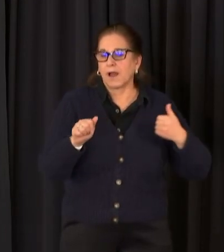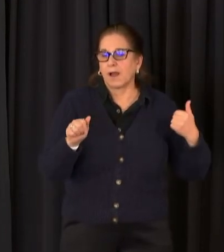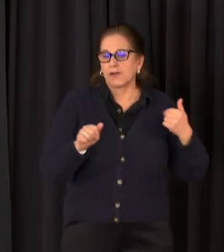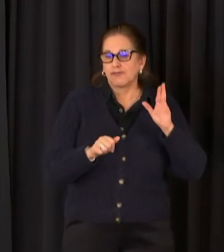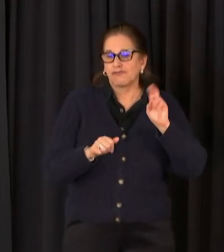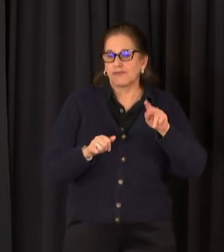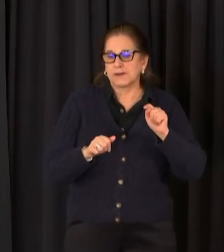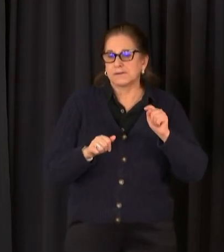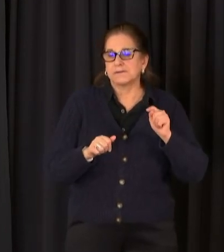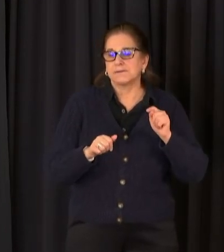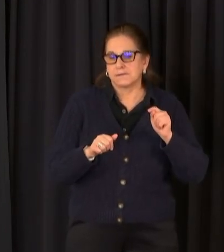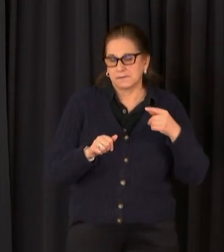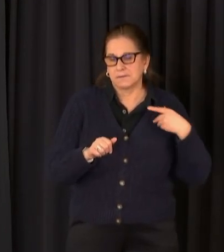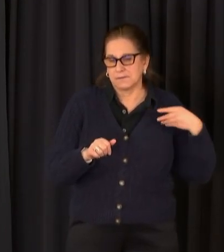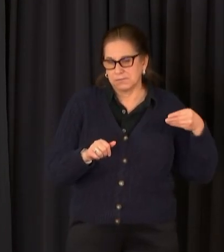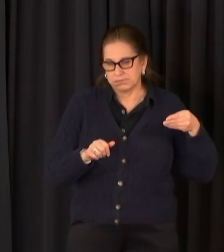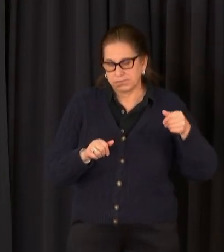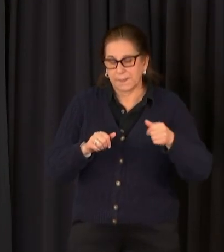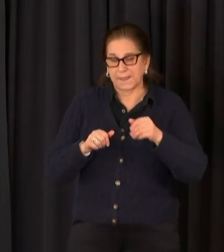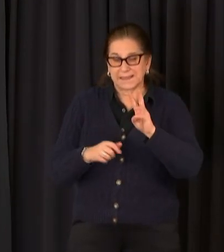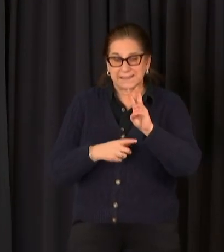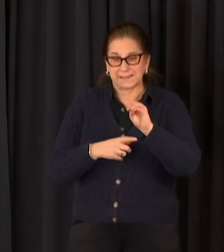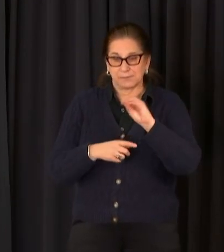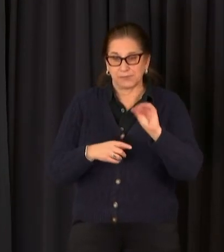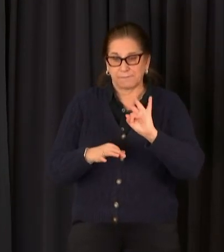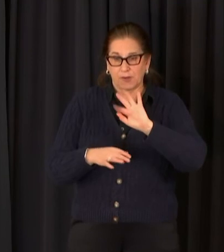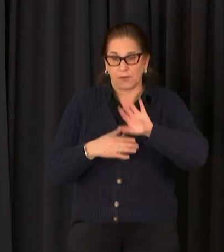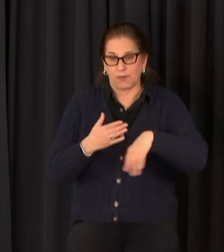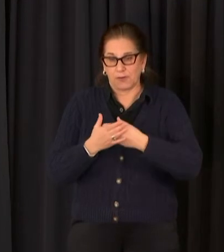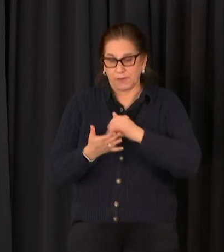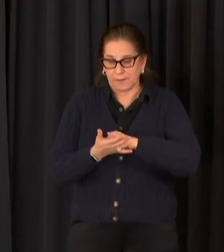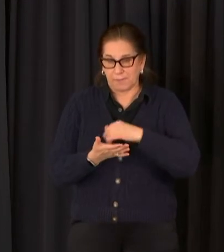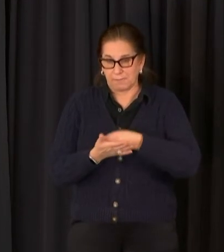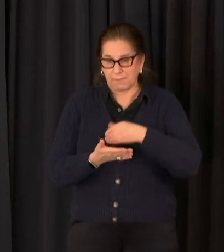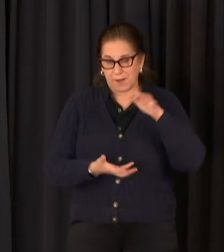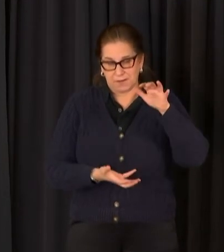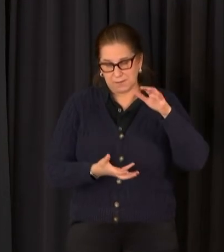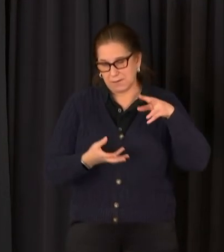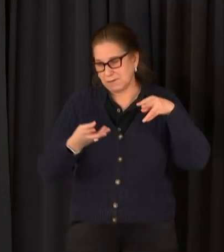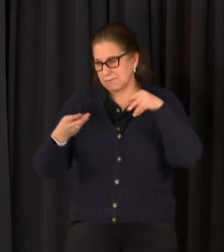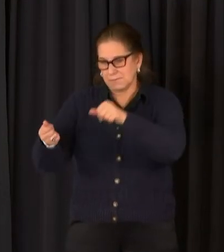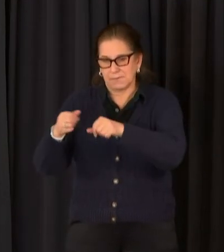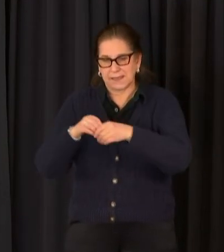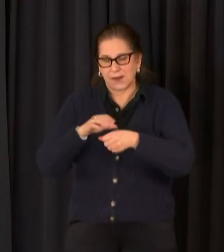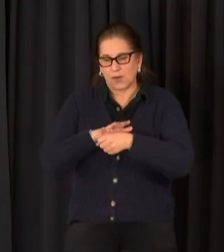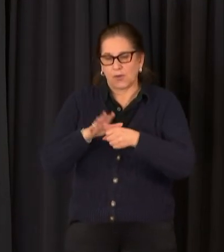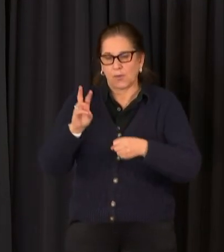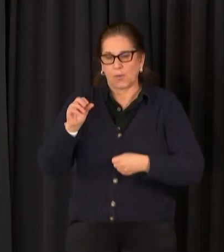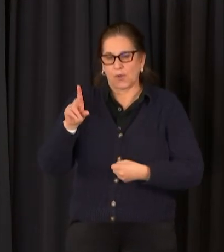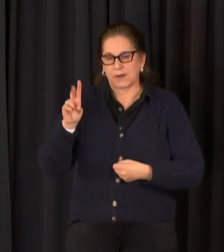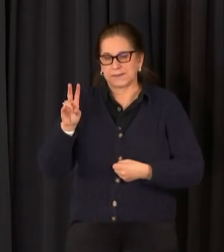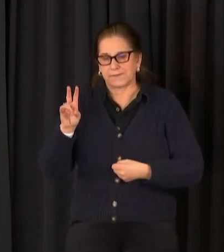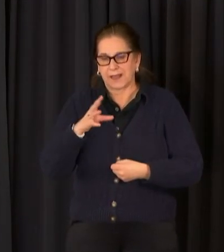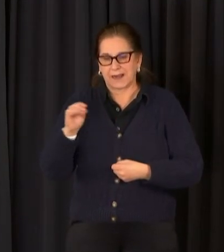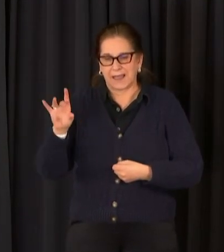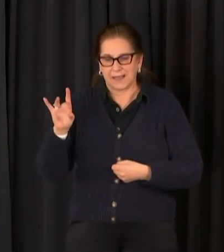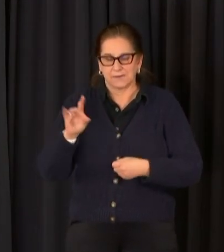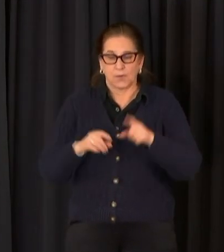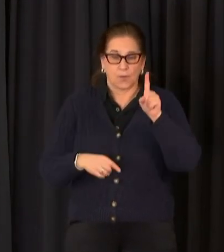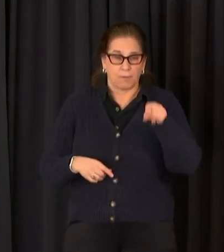funds are in addition to DHCD's tenant-based rental assistance program. Through that program, we have provided $1.5